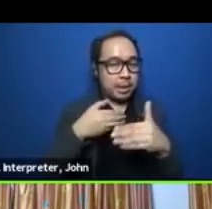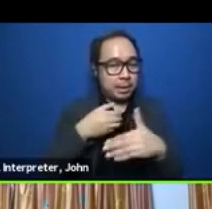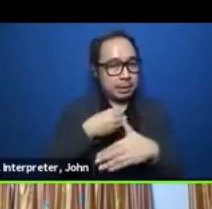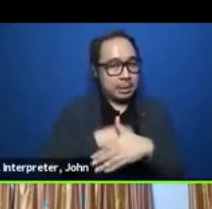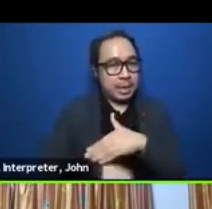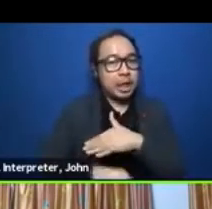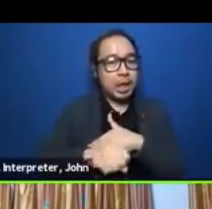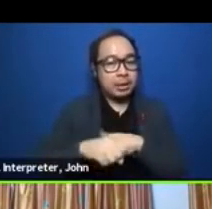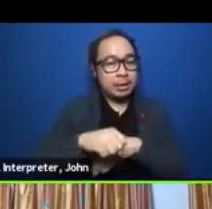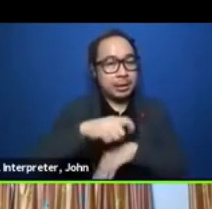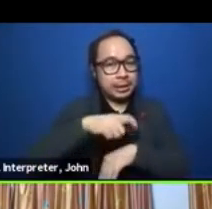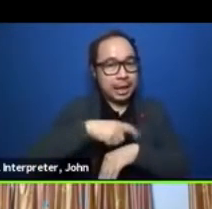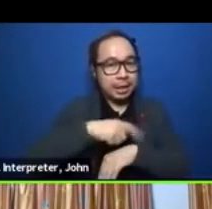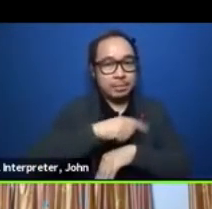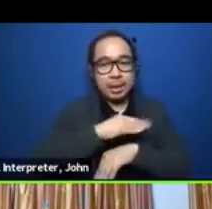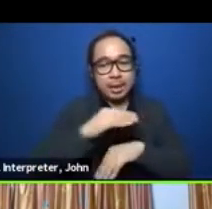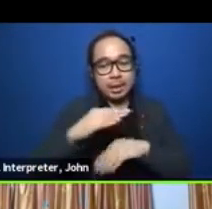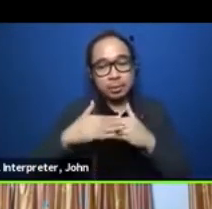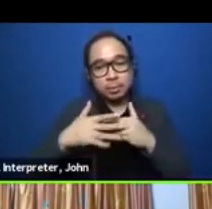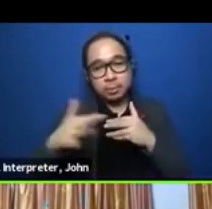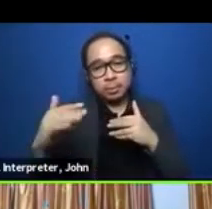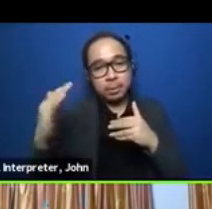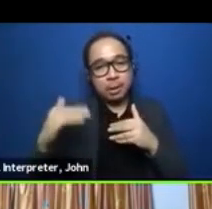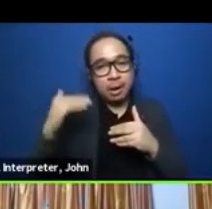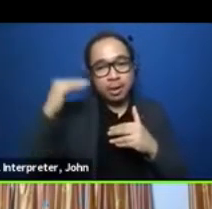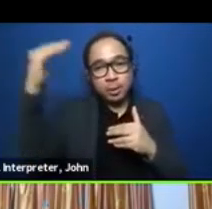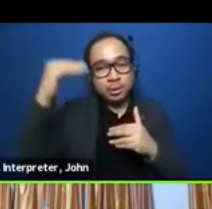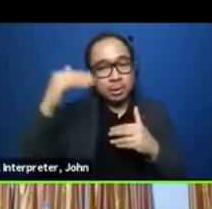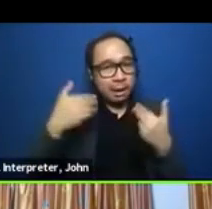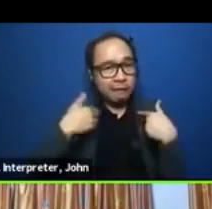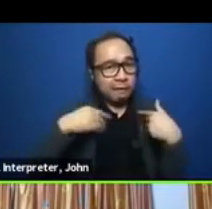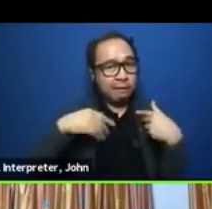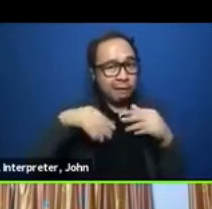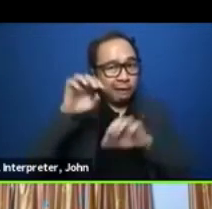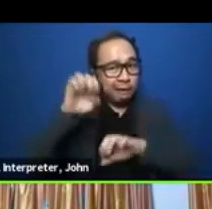any evaluation being done for that period of age?